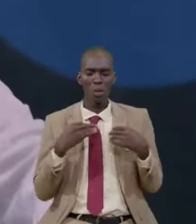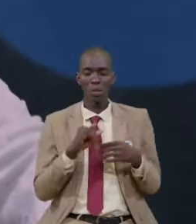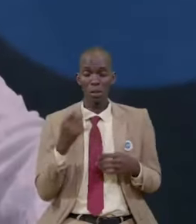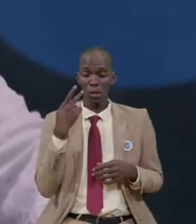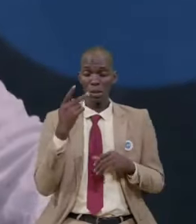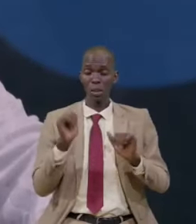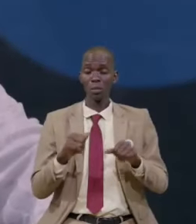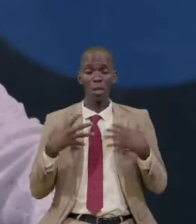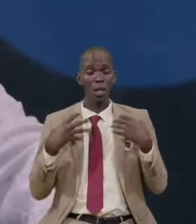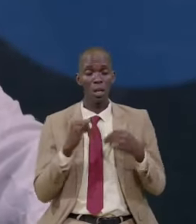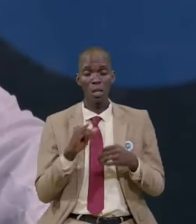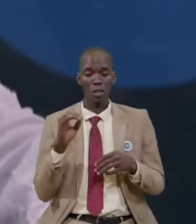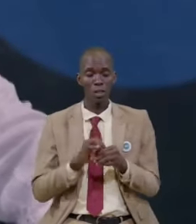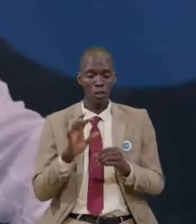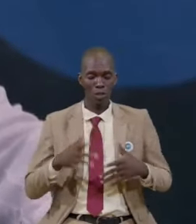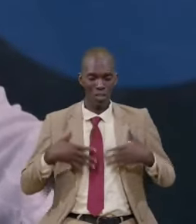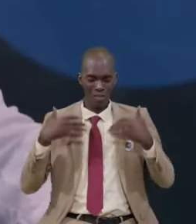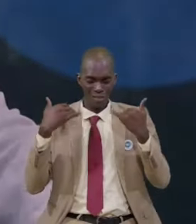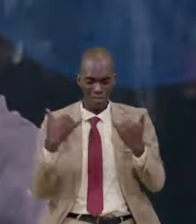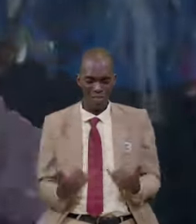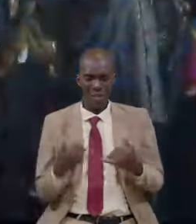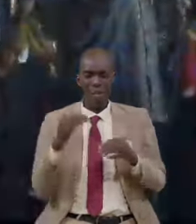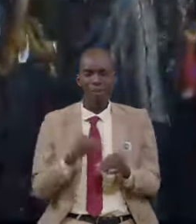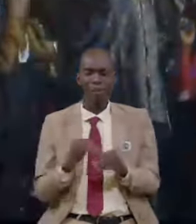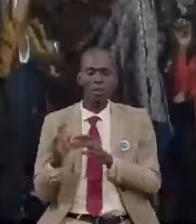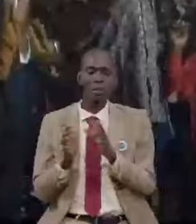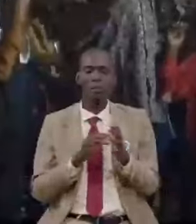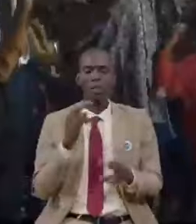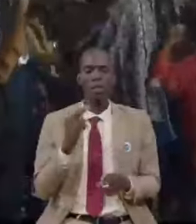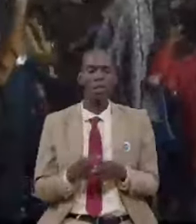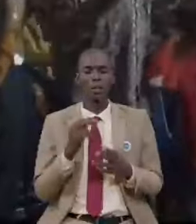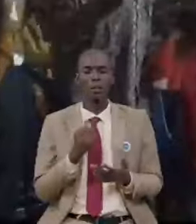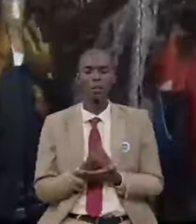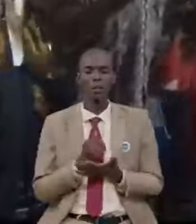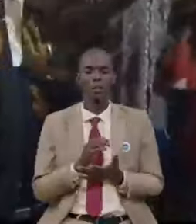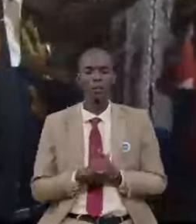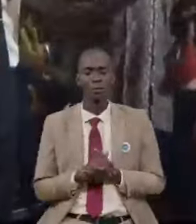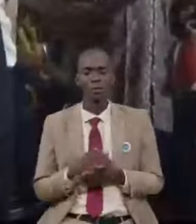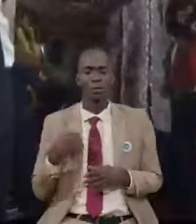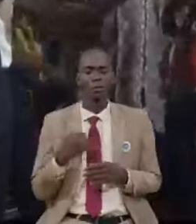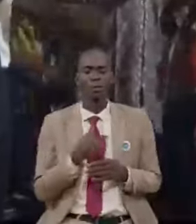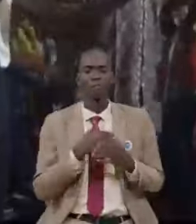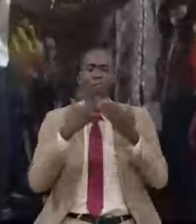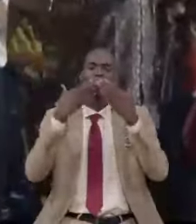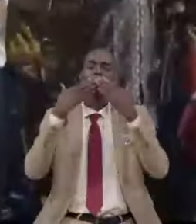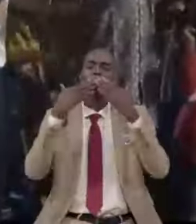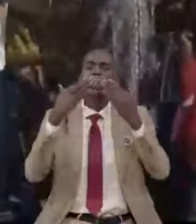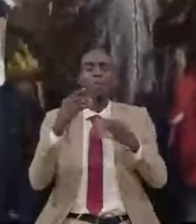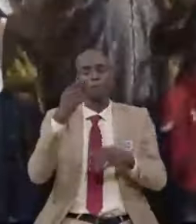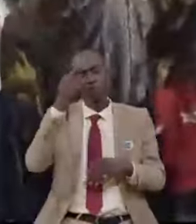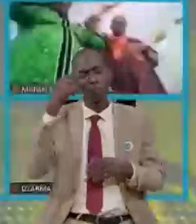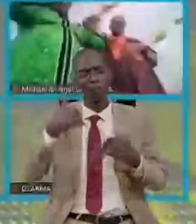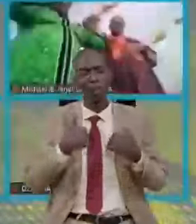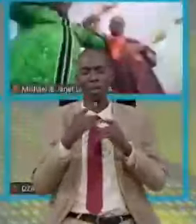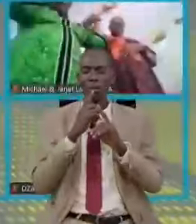right now in Jesus' name. Amen. We thank you, Lord, because we know it is done.